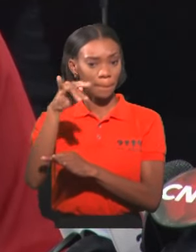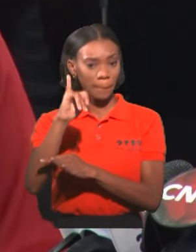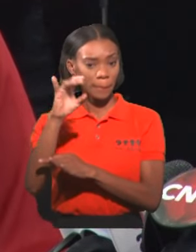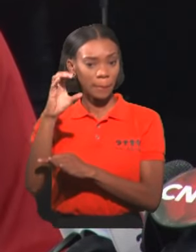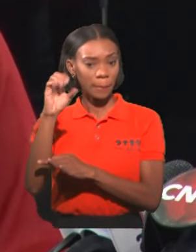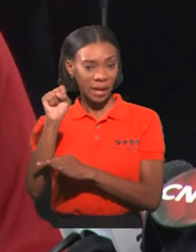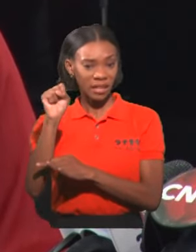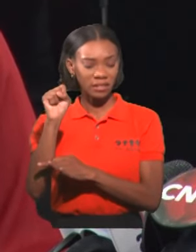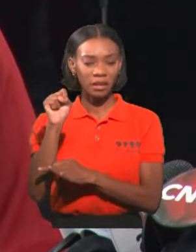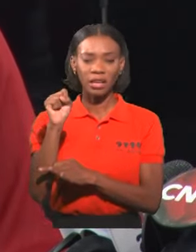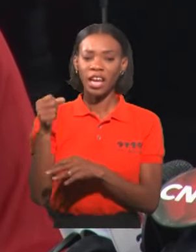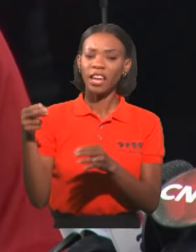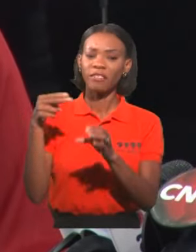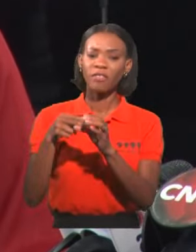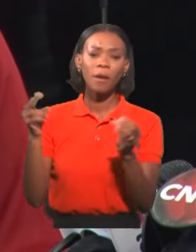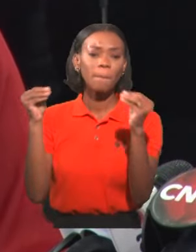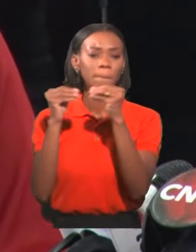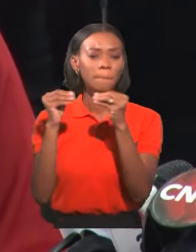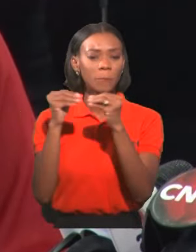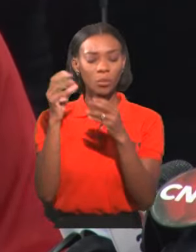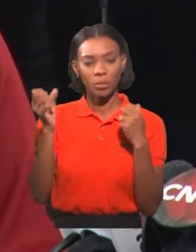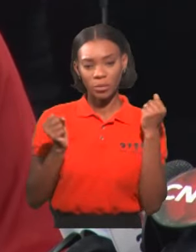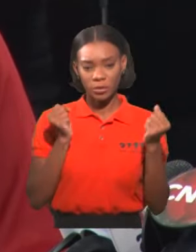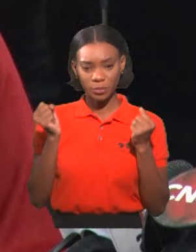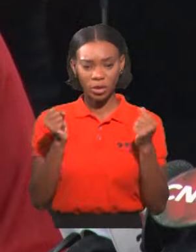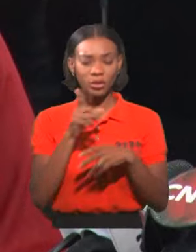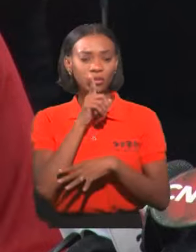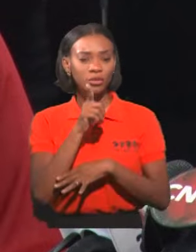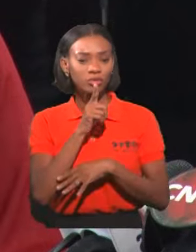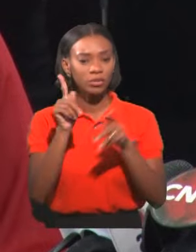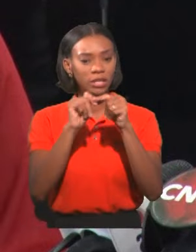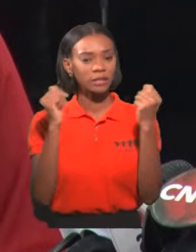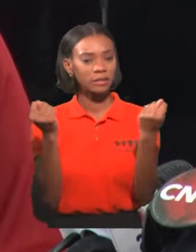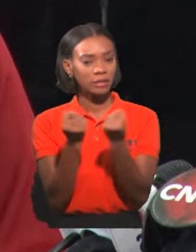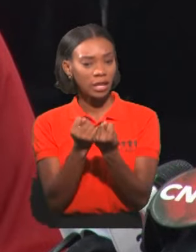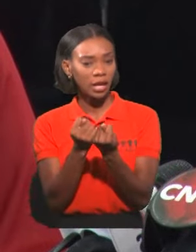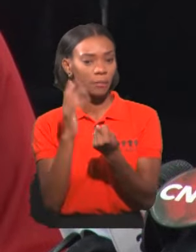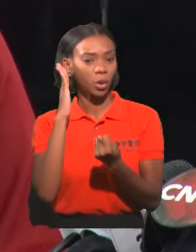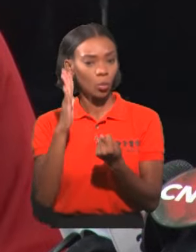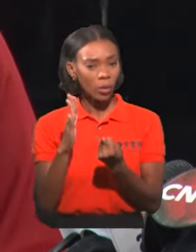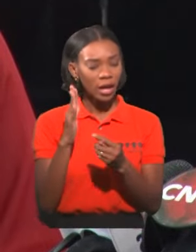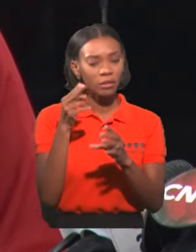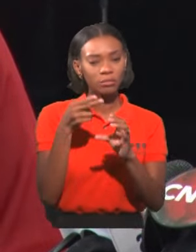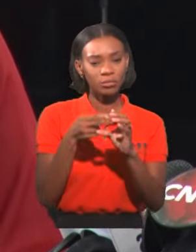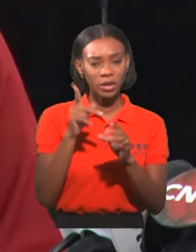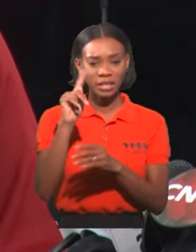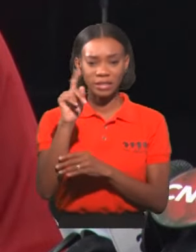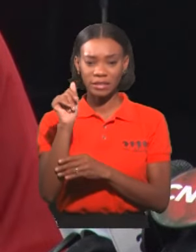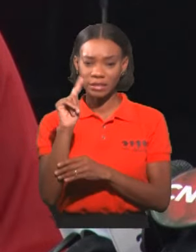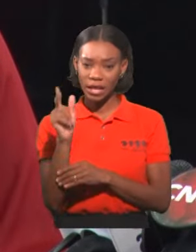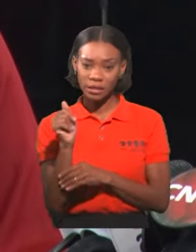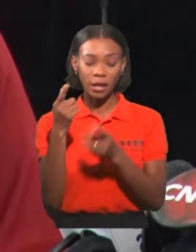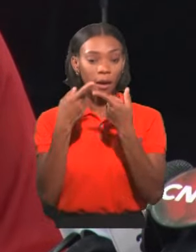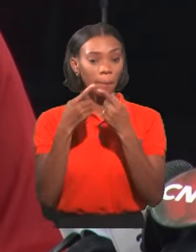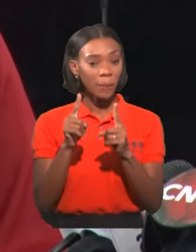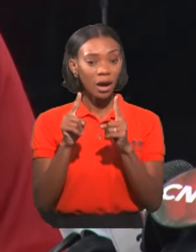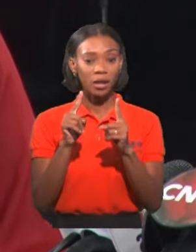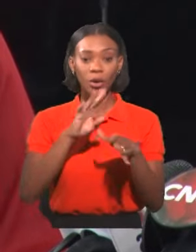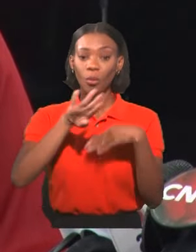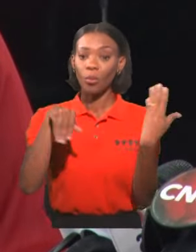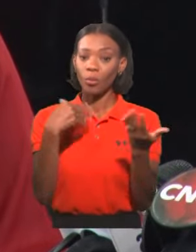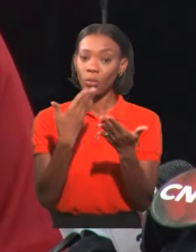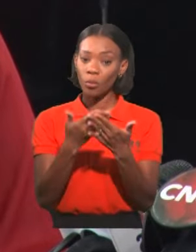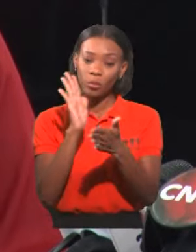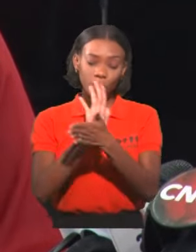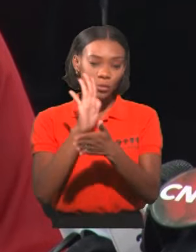may come out to participate on Saturday and the other weekends, it's more important that the rest of the school